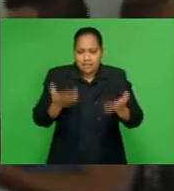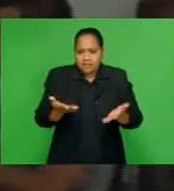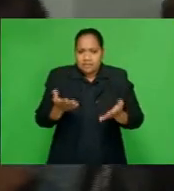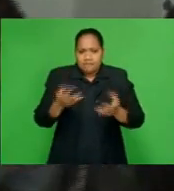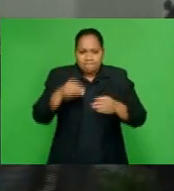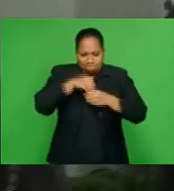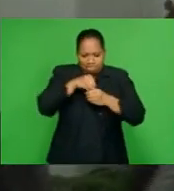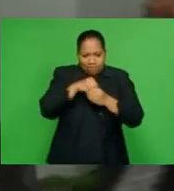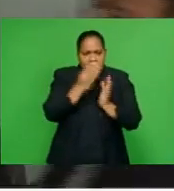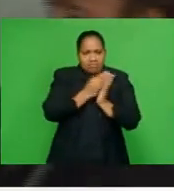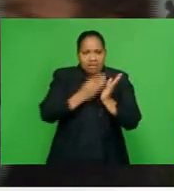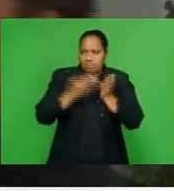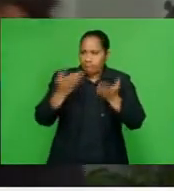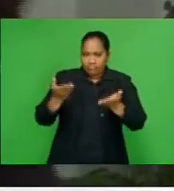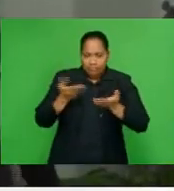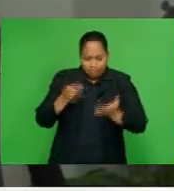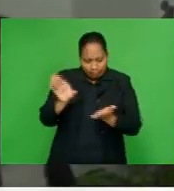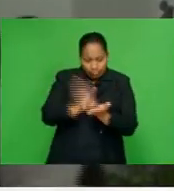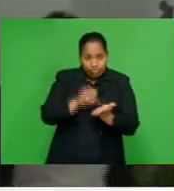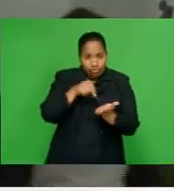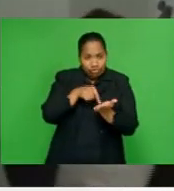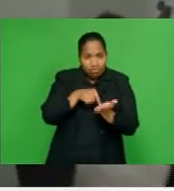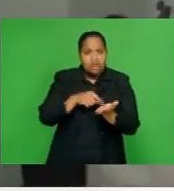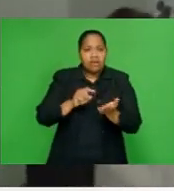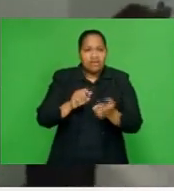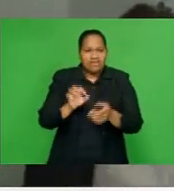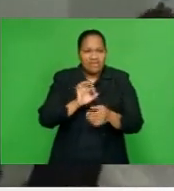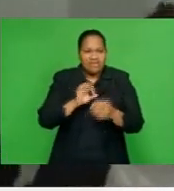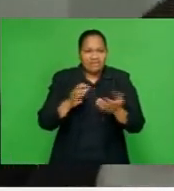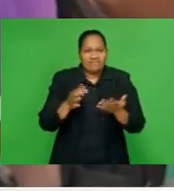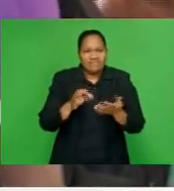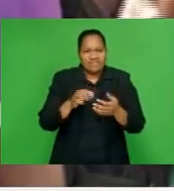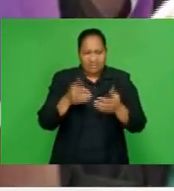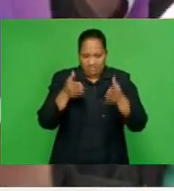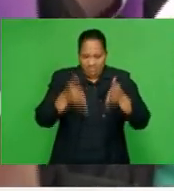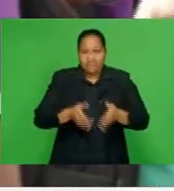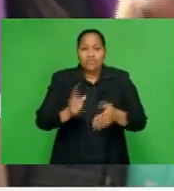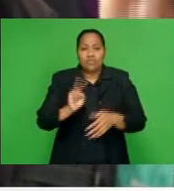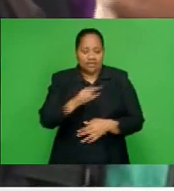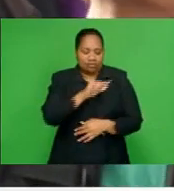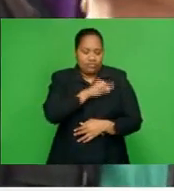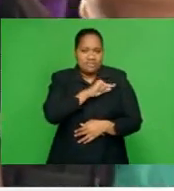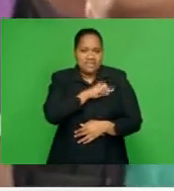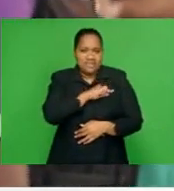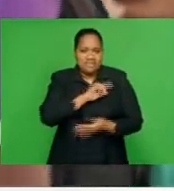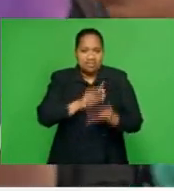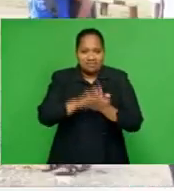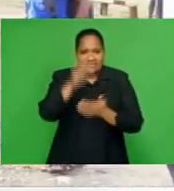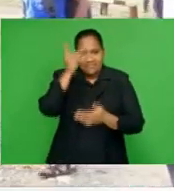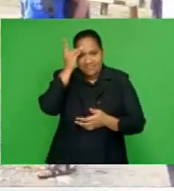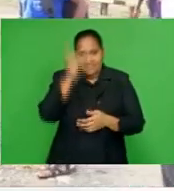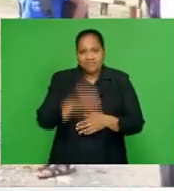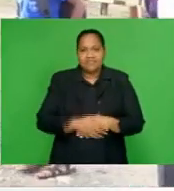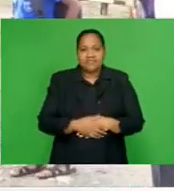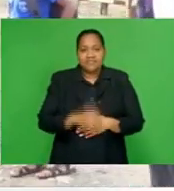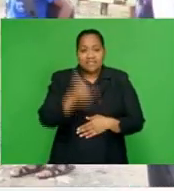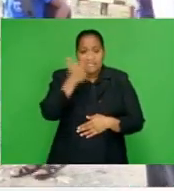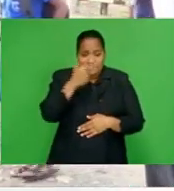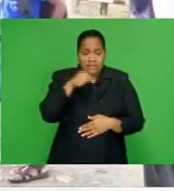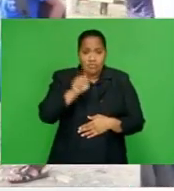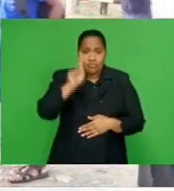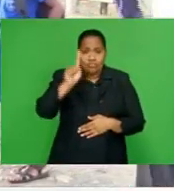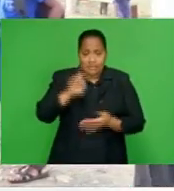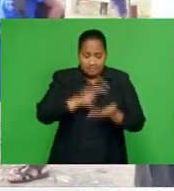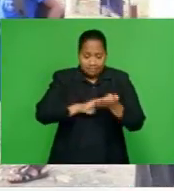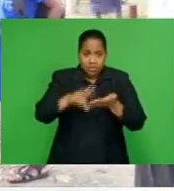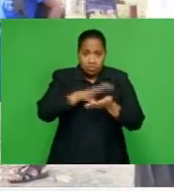given without compromising the quality of education. Despite the $17.1 million reduction in the